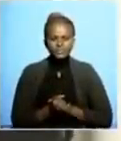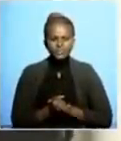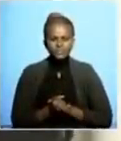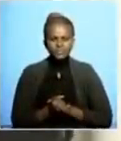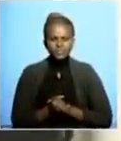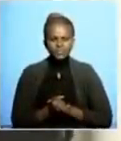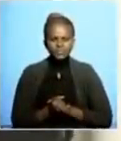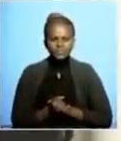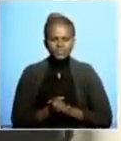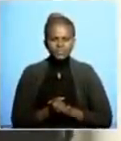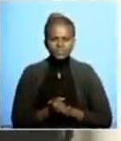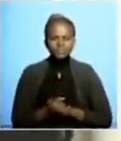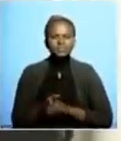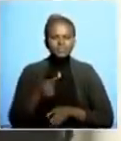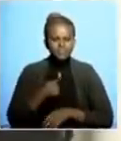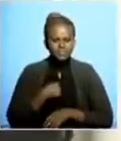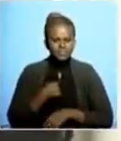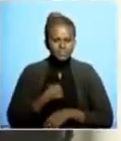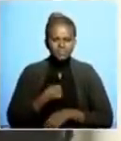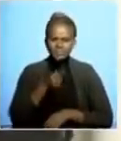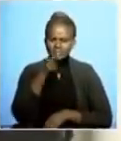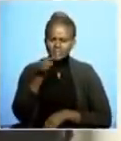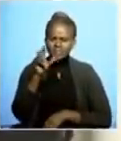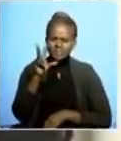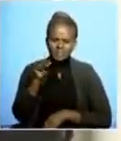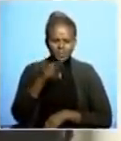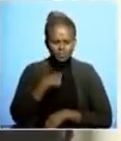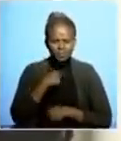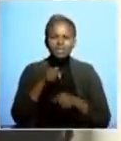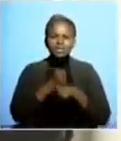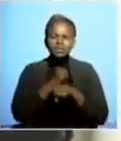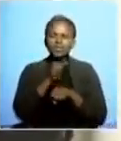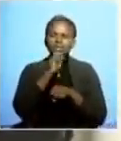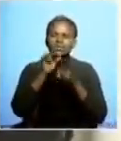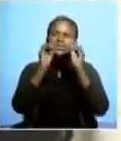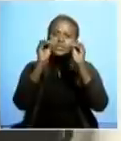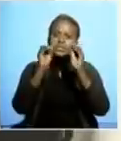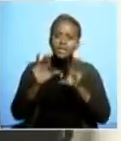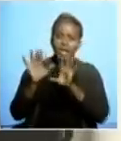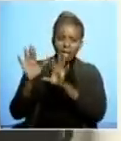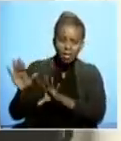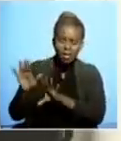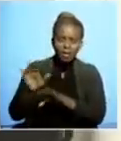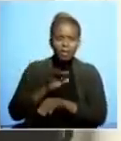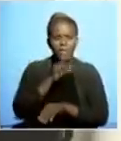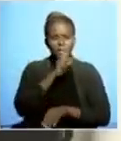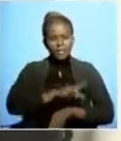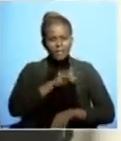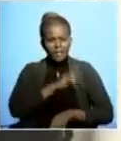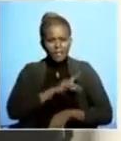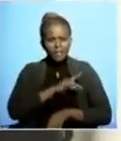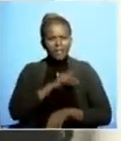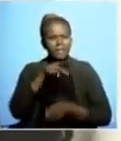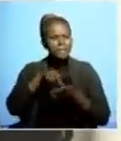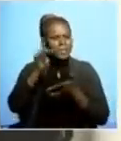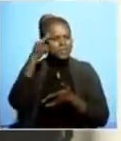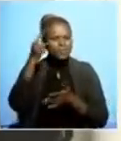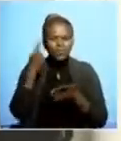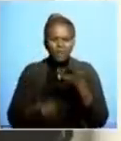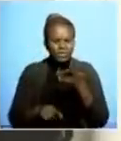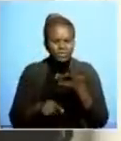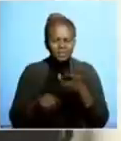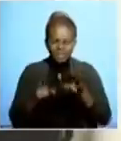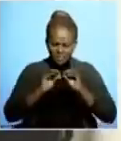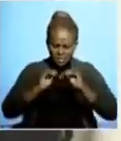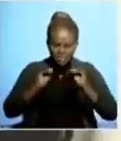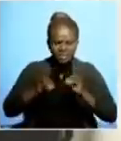Because one can't say, no, I'm a commission. I just want to make sure the teachers are there, they are paid. No, what are they paid for? They are going to teach